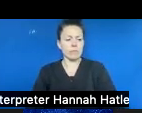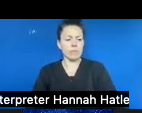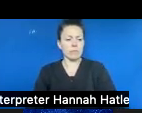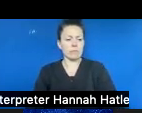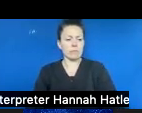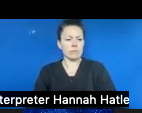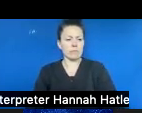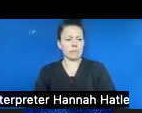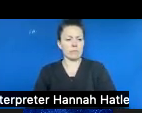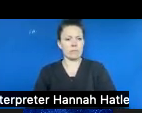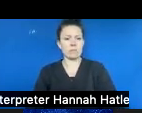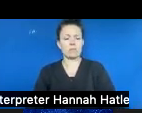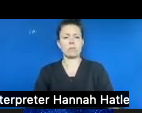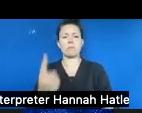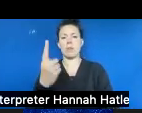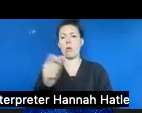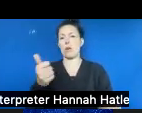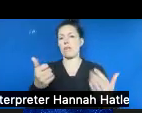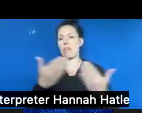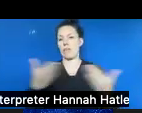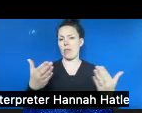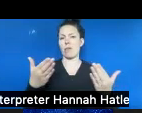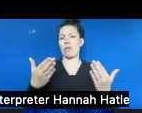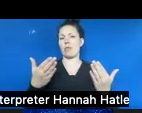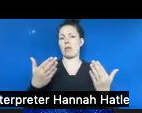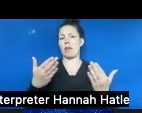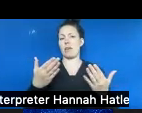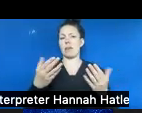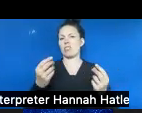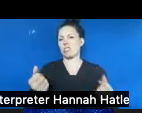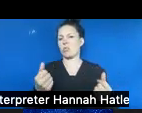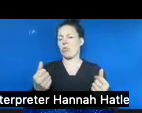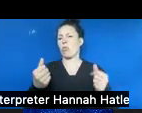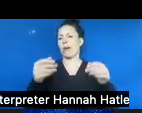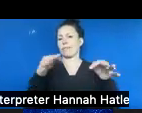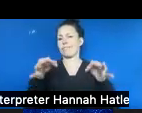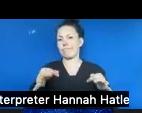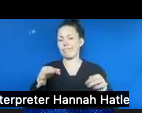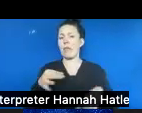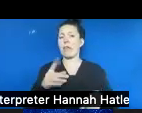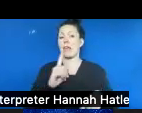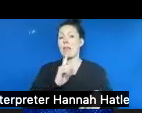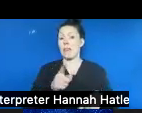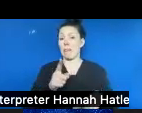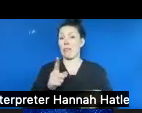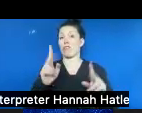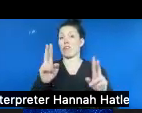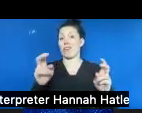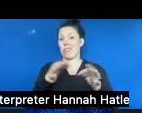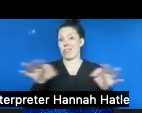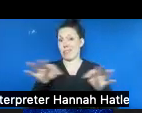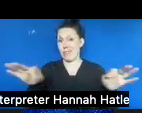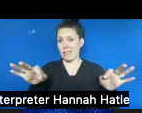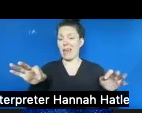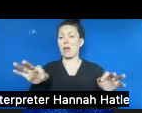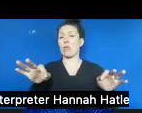Okay, so one of the other things I wanted to give as housekeeping, the language, the real language on the street, the real language used